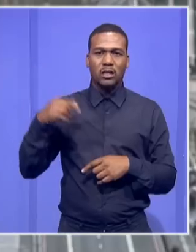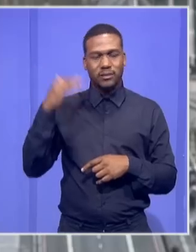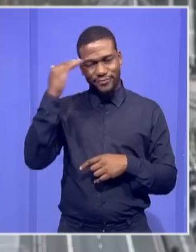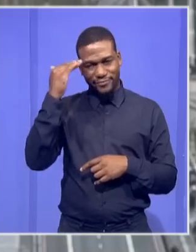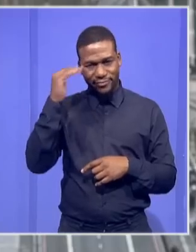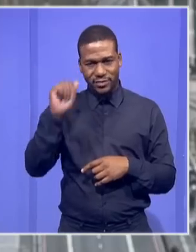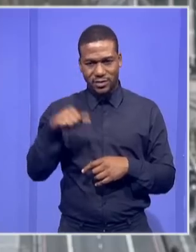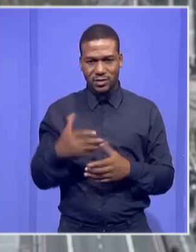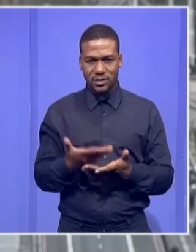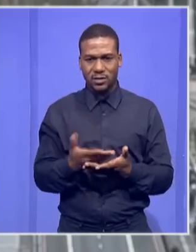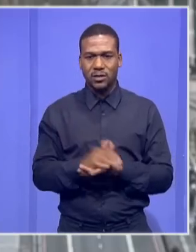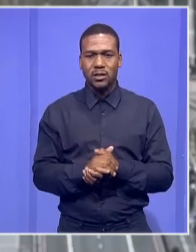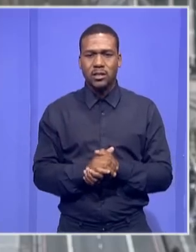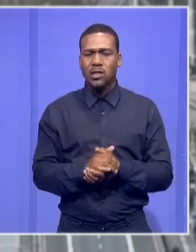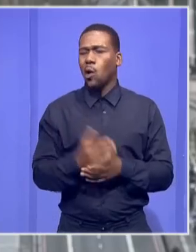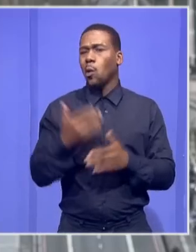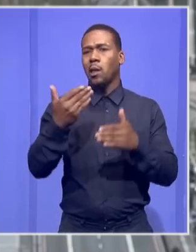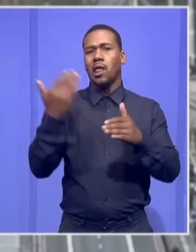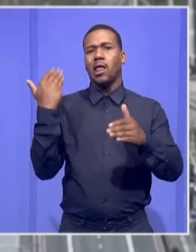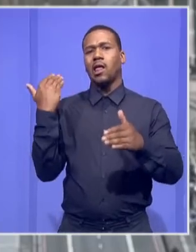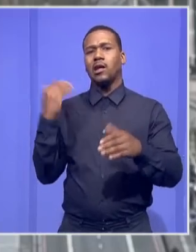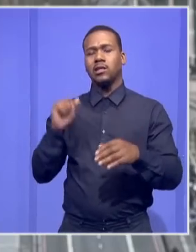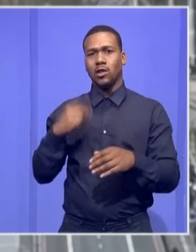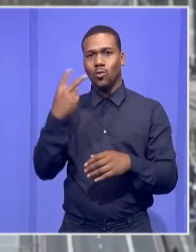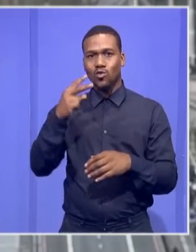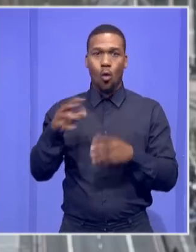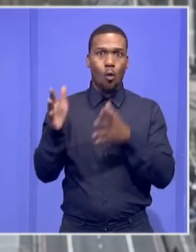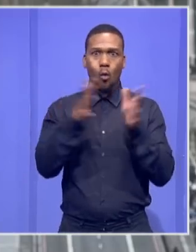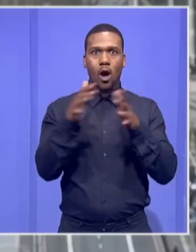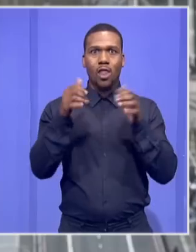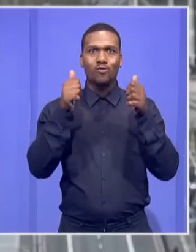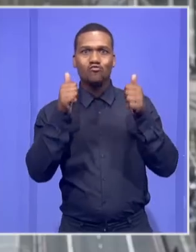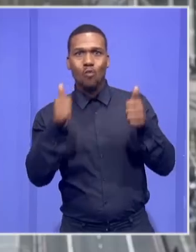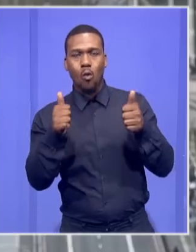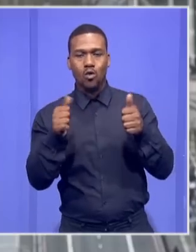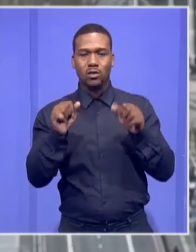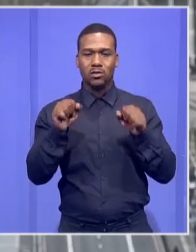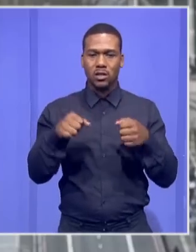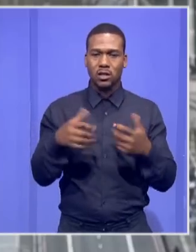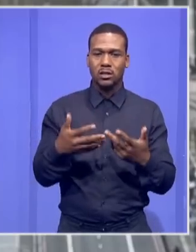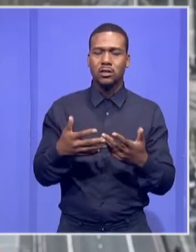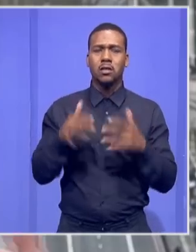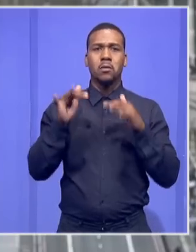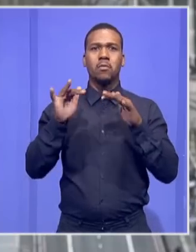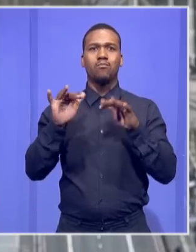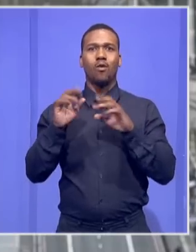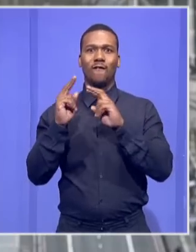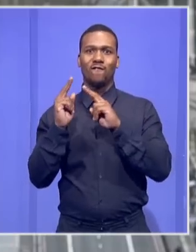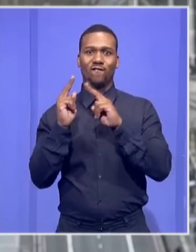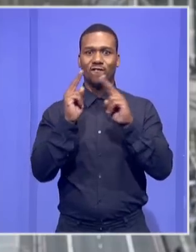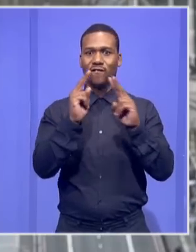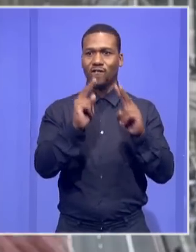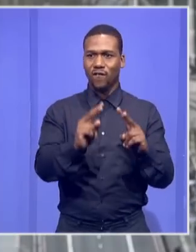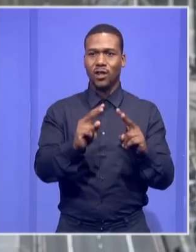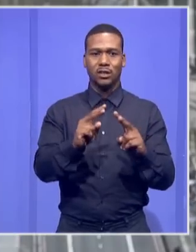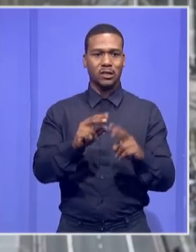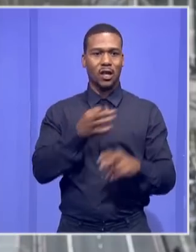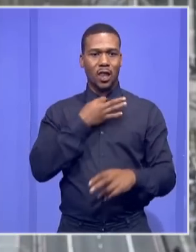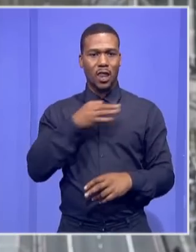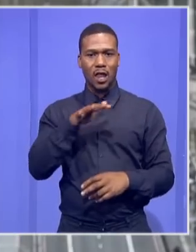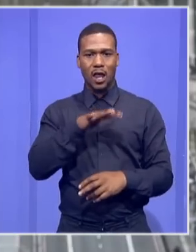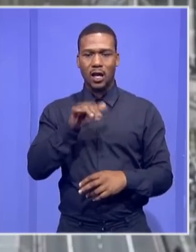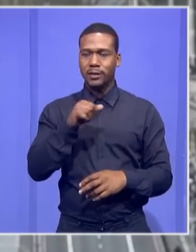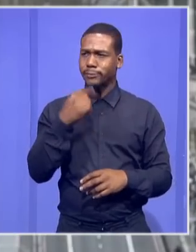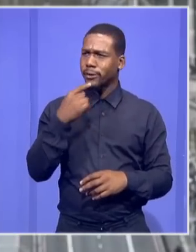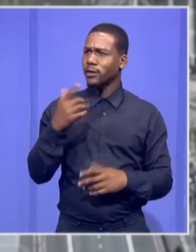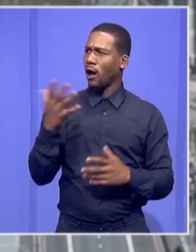was incredibly good, and we heard people like Visit Britain saying what an amazing spectacle it was, and